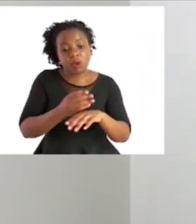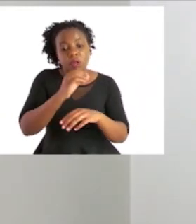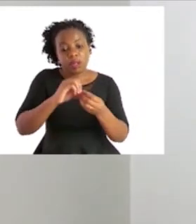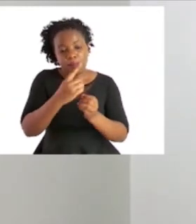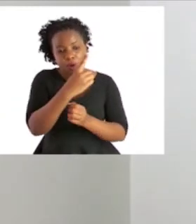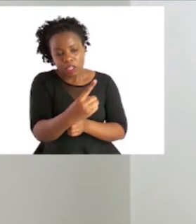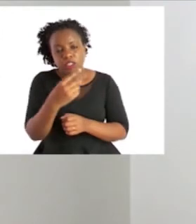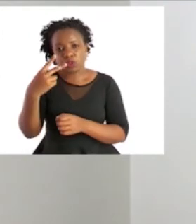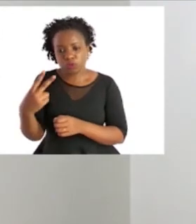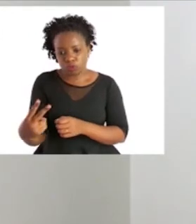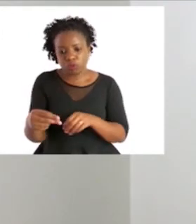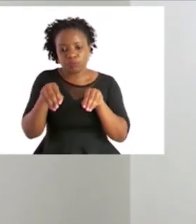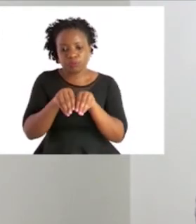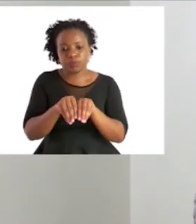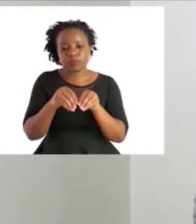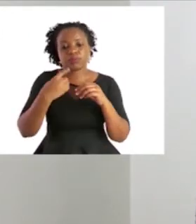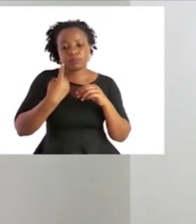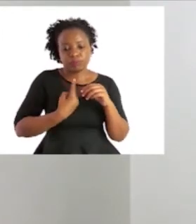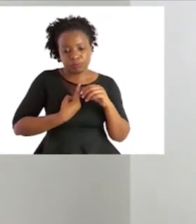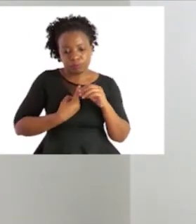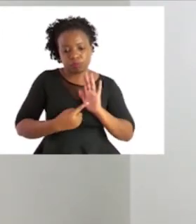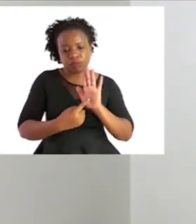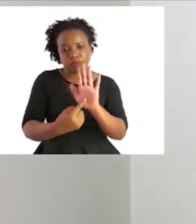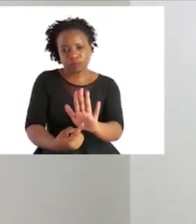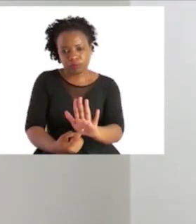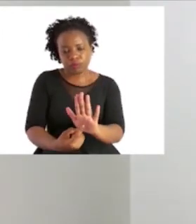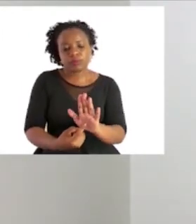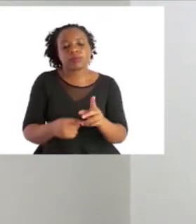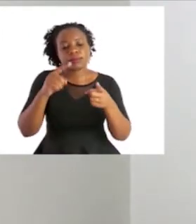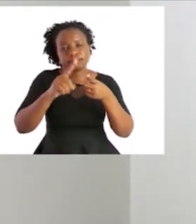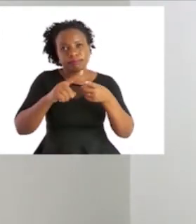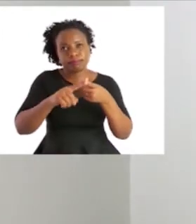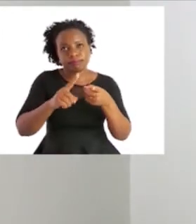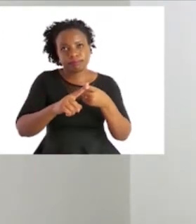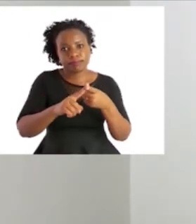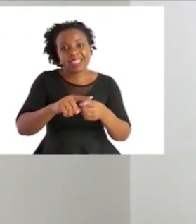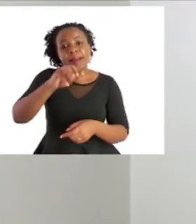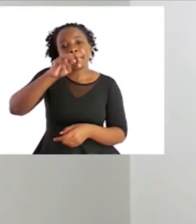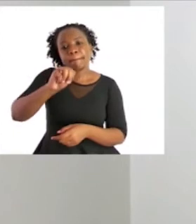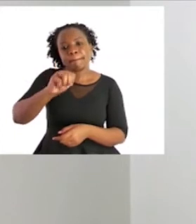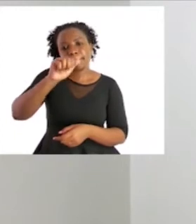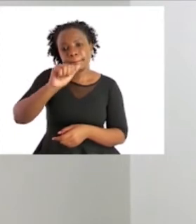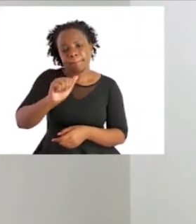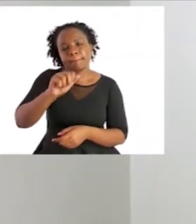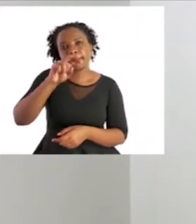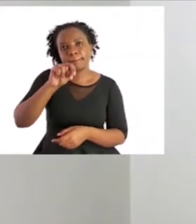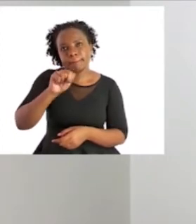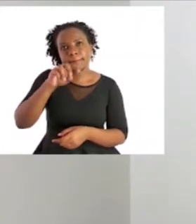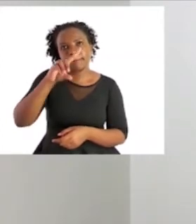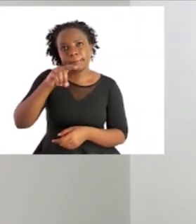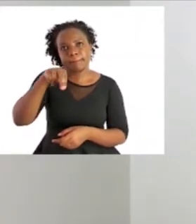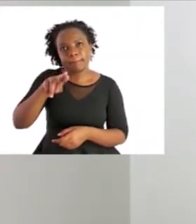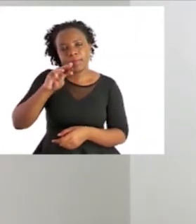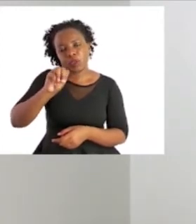you. We have Mandume. Mandume, that's a name of a person.